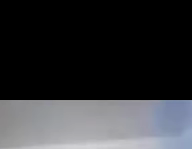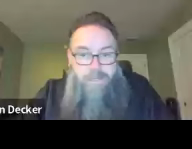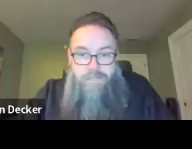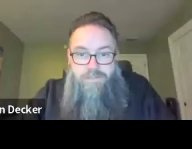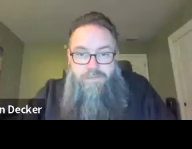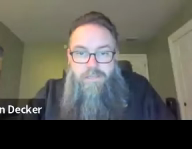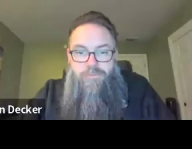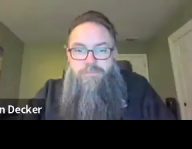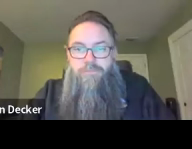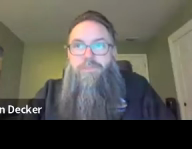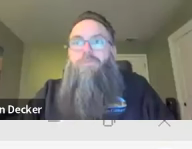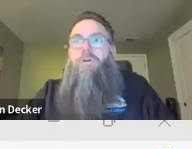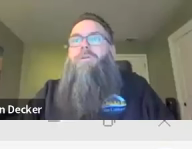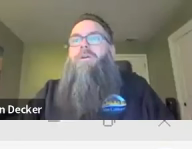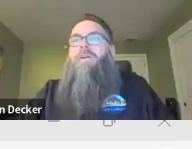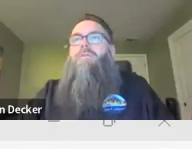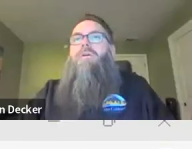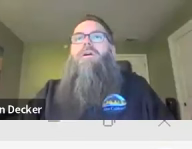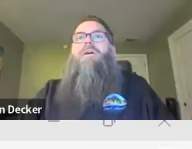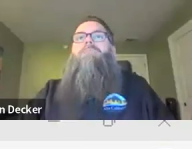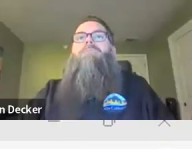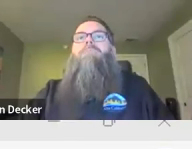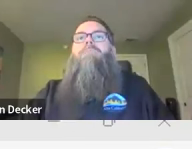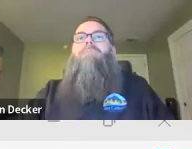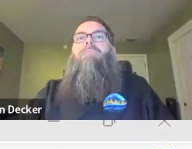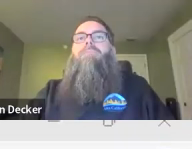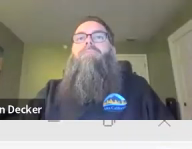staff, our managers available to meet with you all regarding your